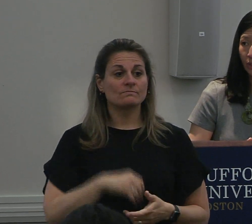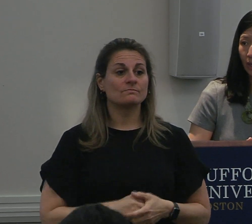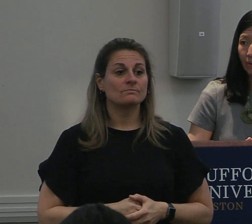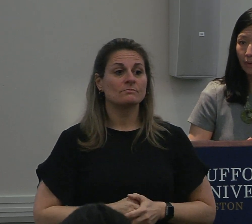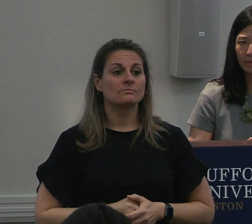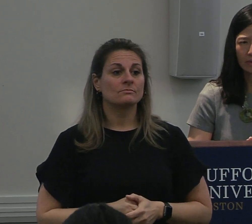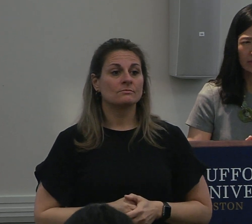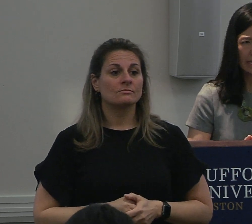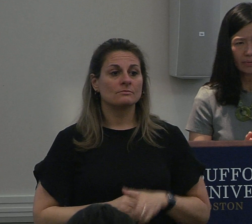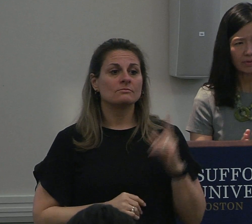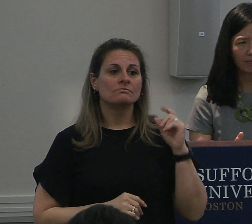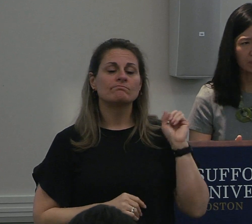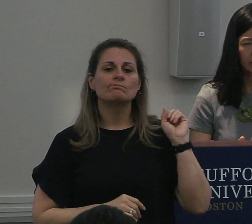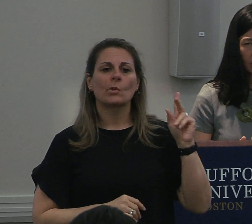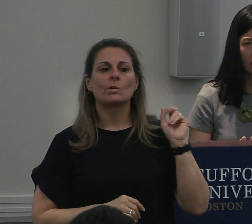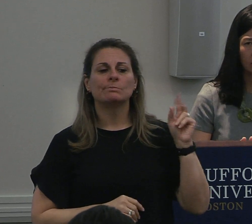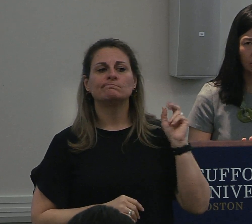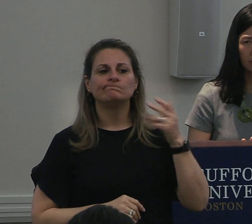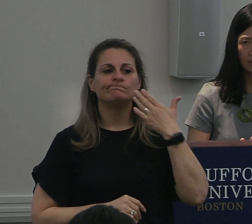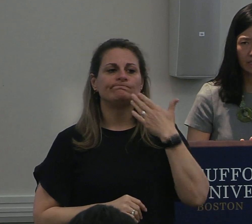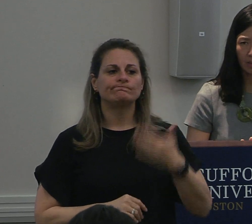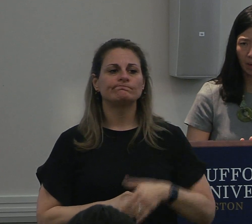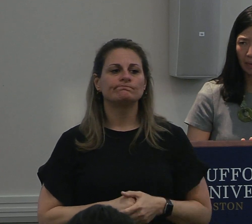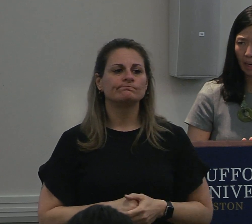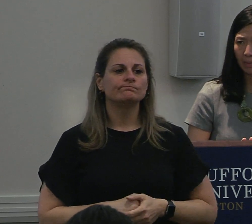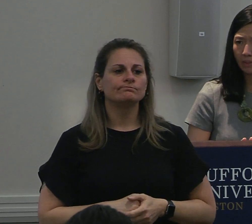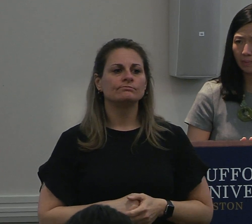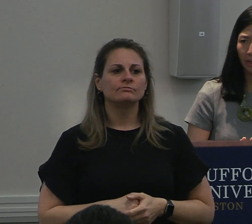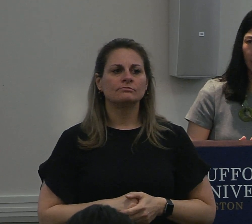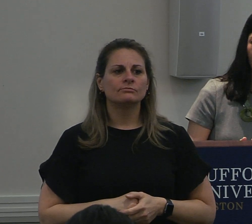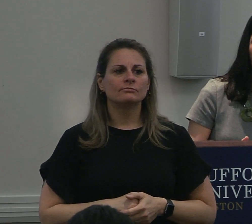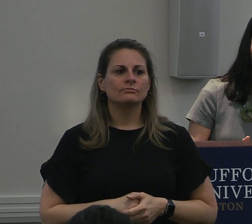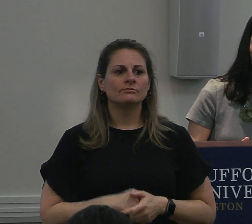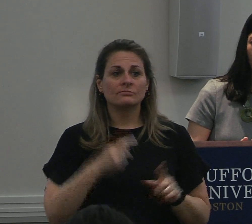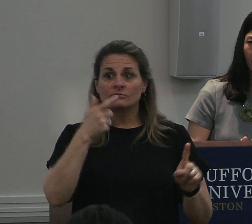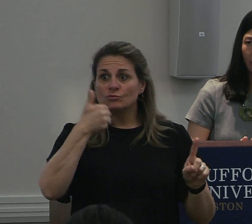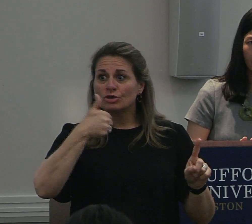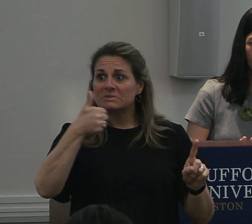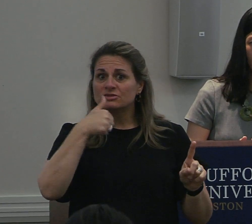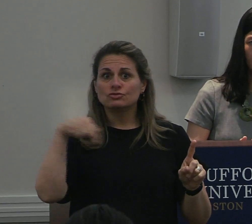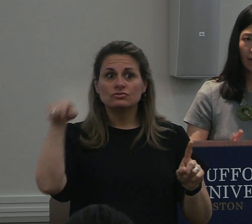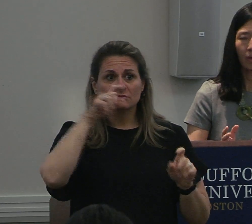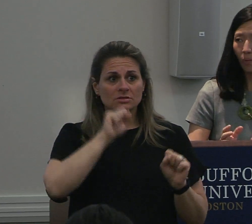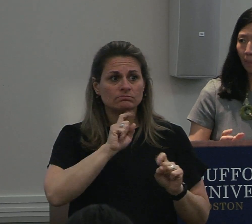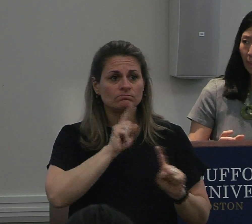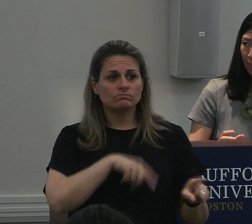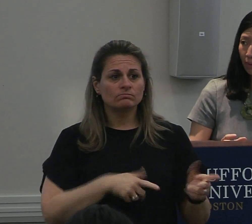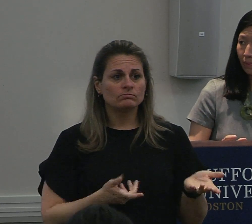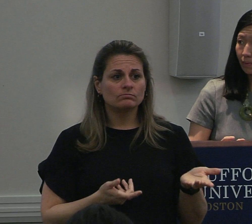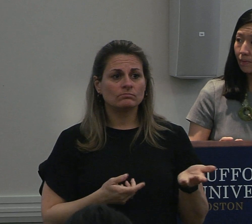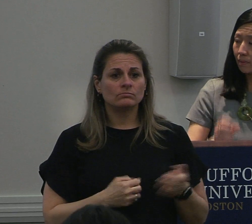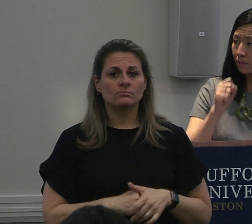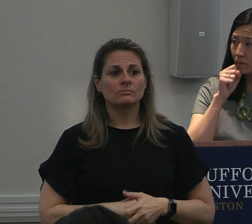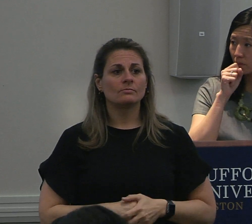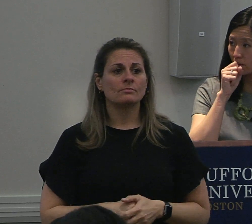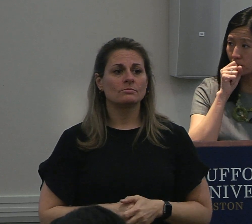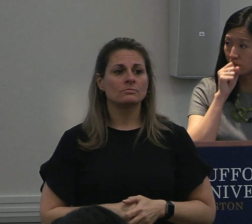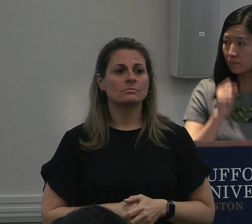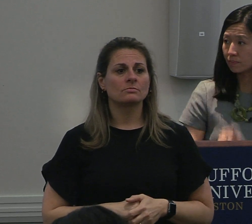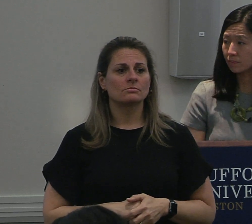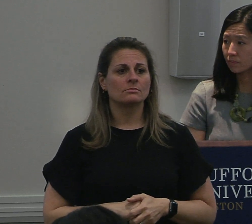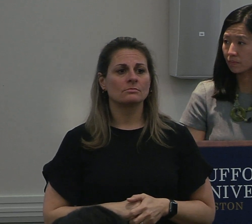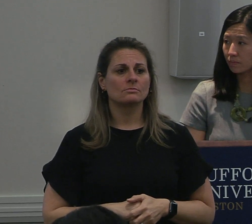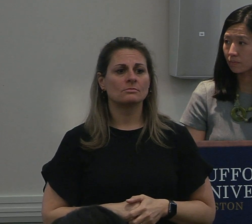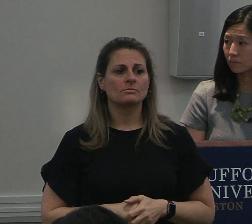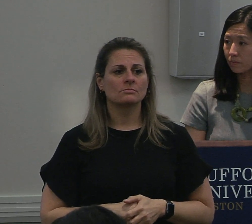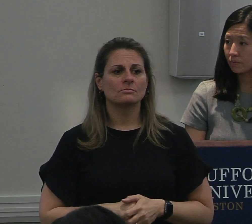make sure. Does anyone from our transportation department happen to be here at the moment? Okay. Well, we do have Laura Brailsford of the